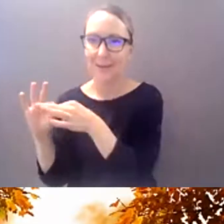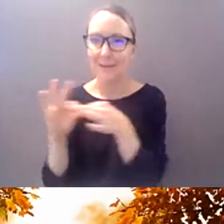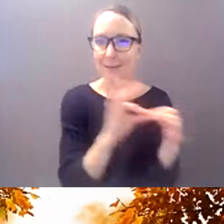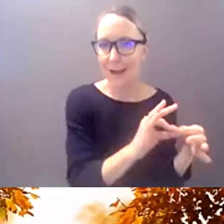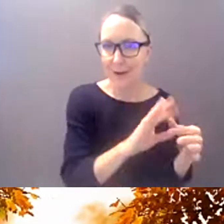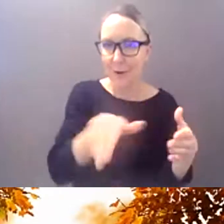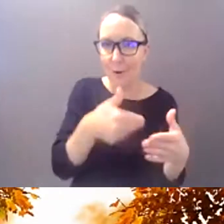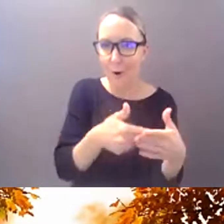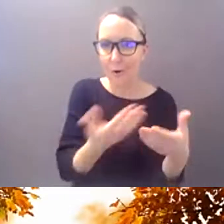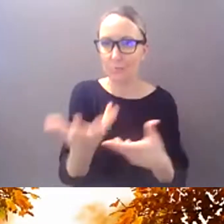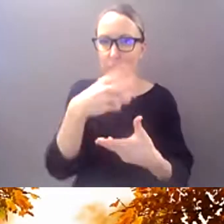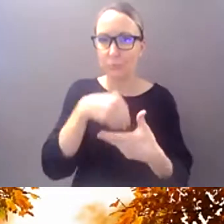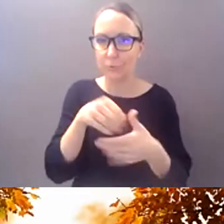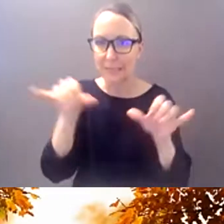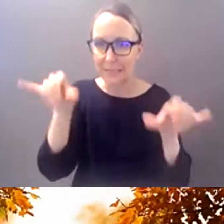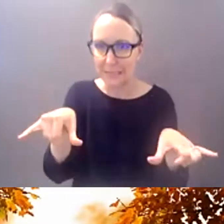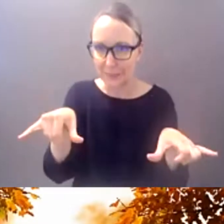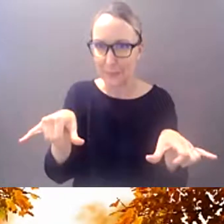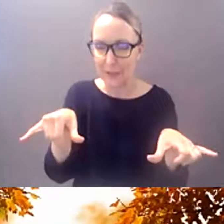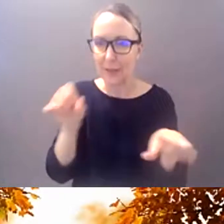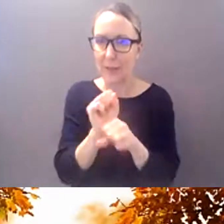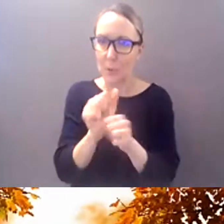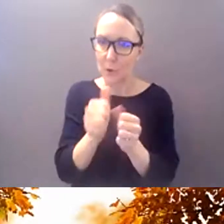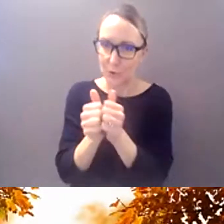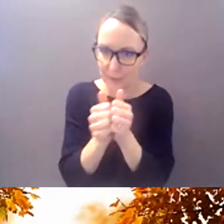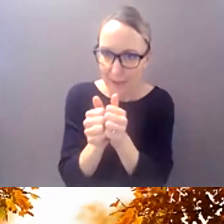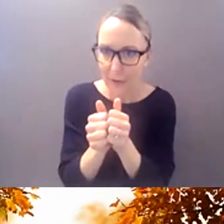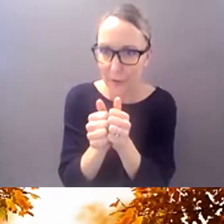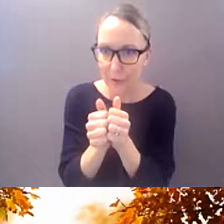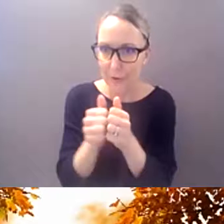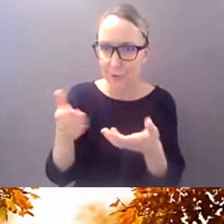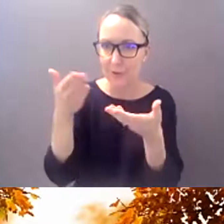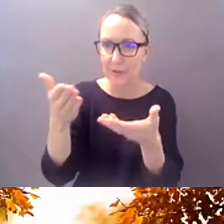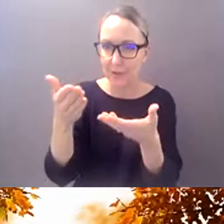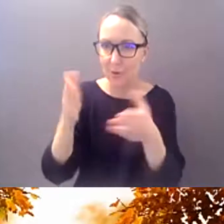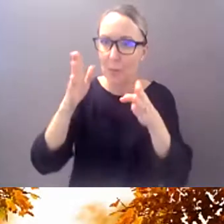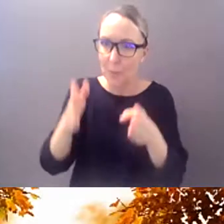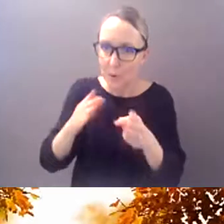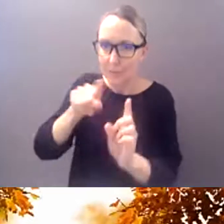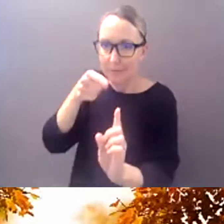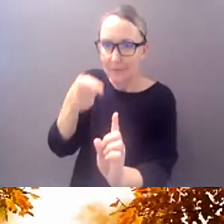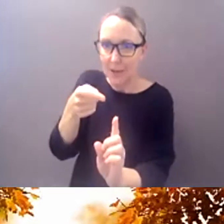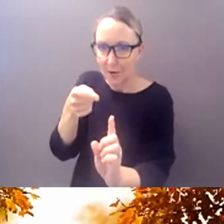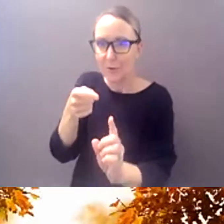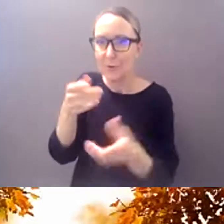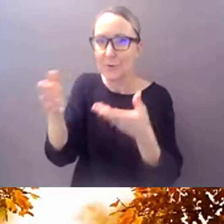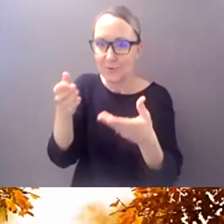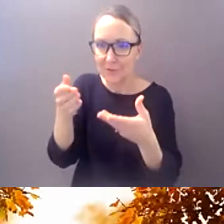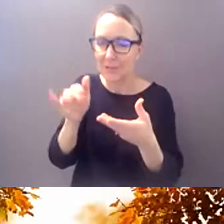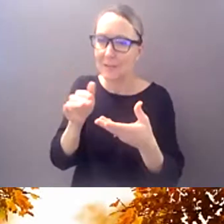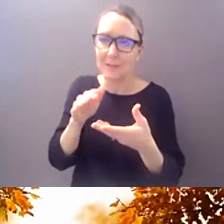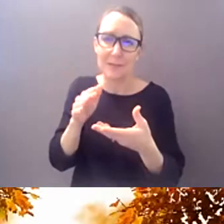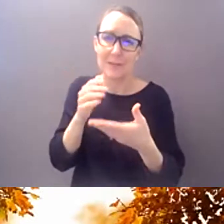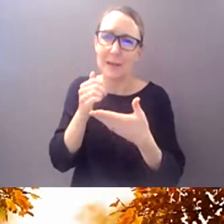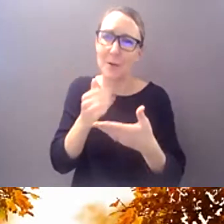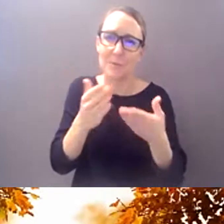different partners and providers that work collaboratively together to deliver person-centered services that serve all of our needs as we age